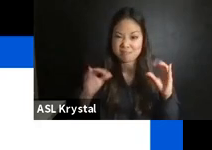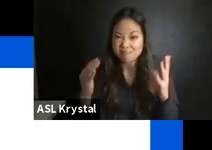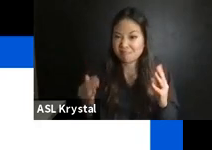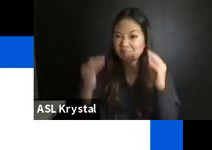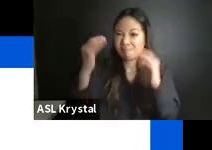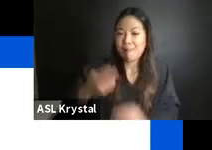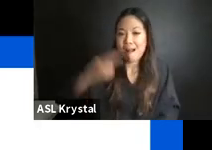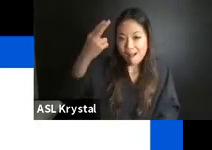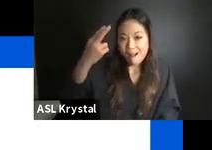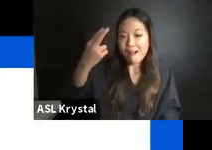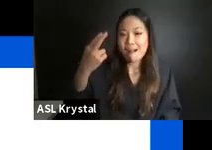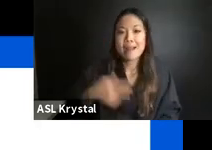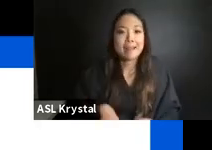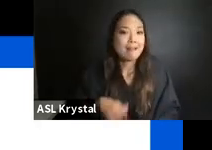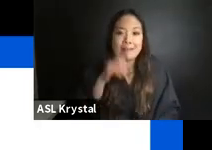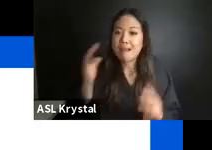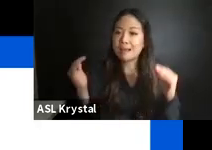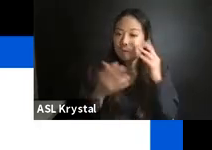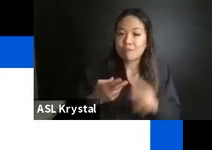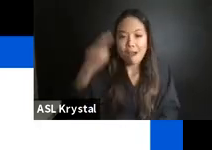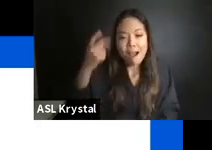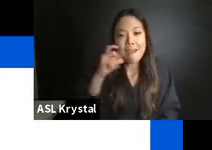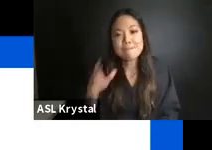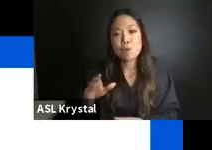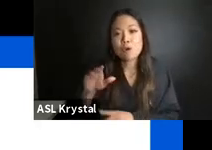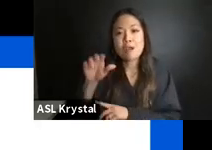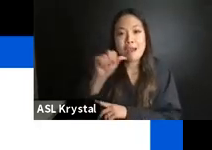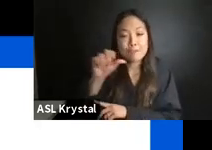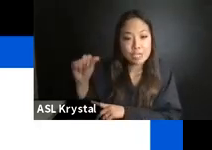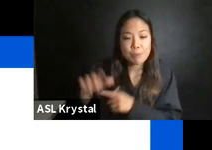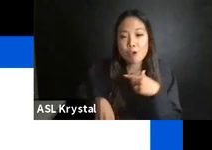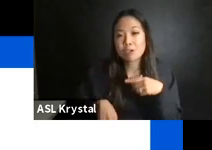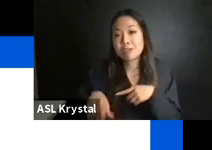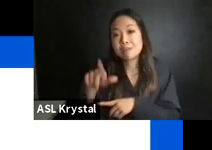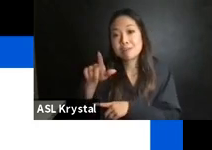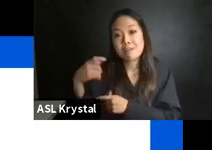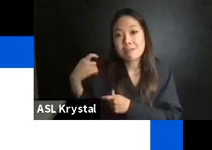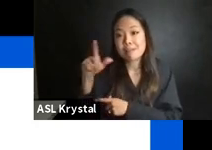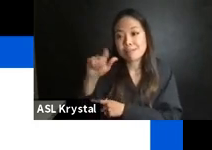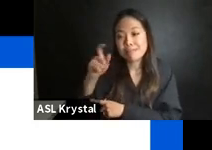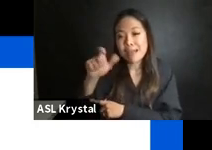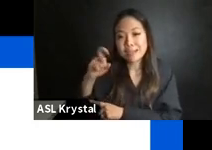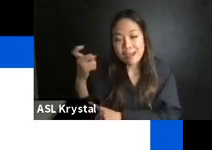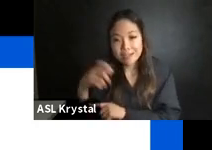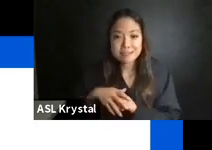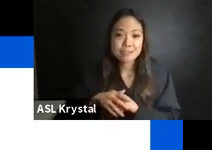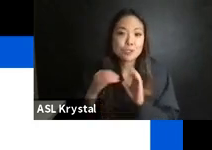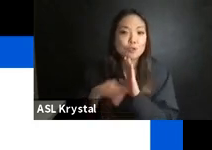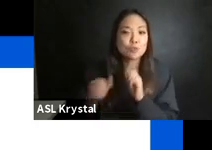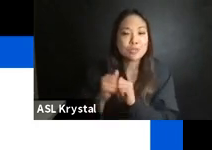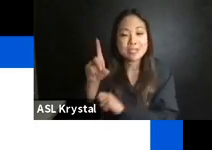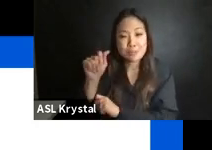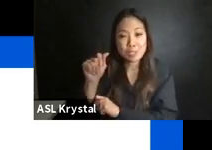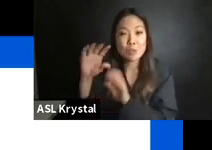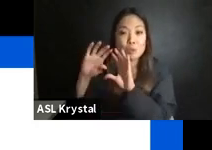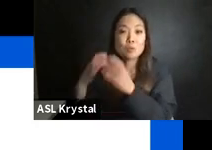african-american black latinx students um and students with disabilities are not represented here but it's still high